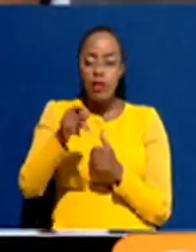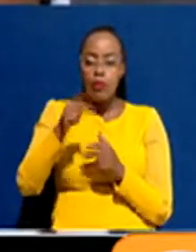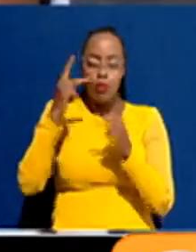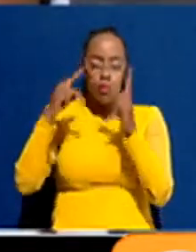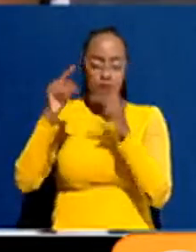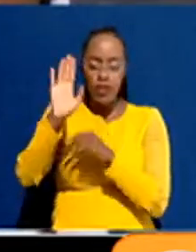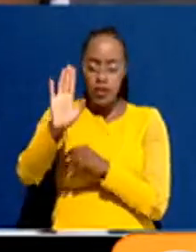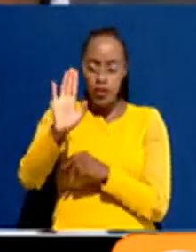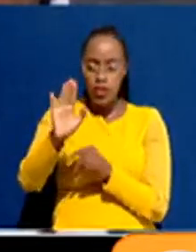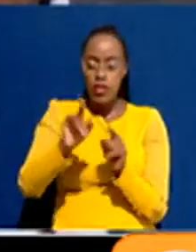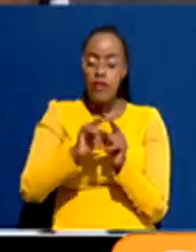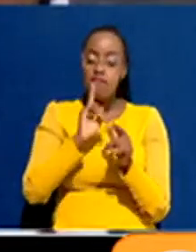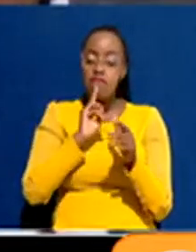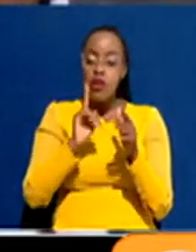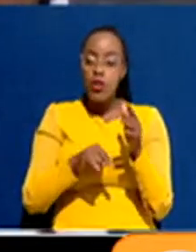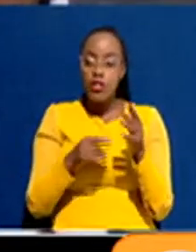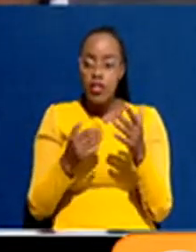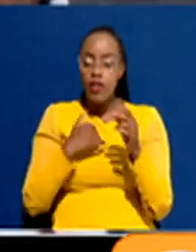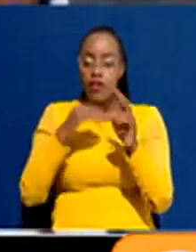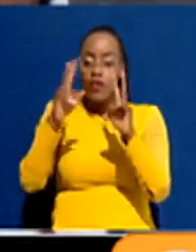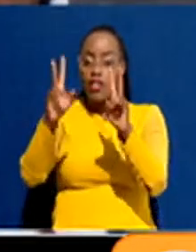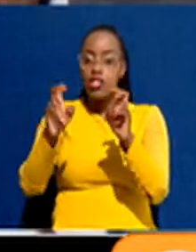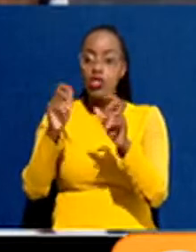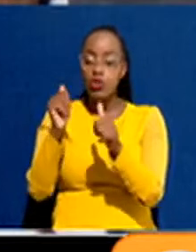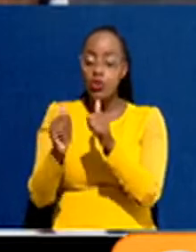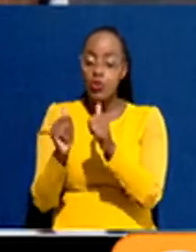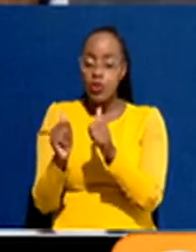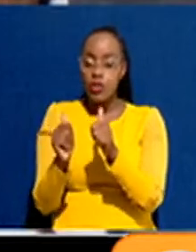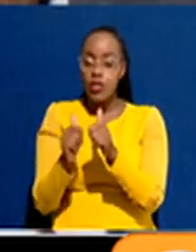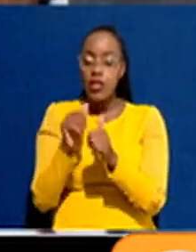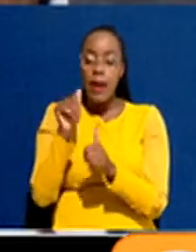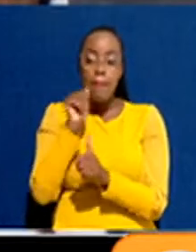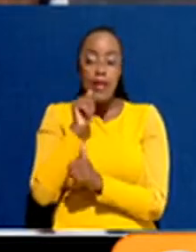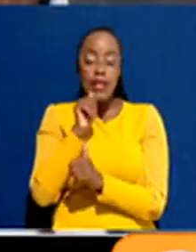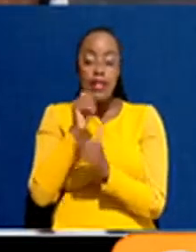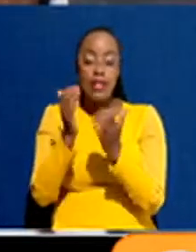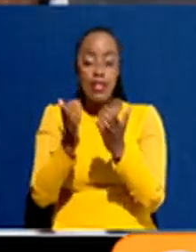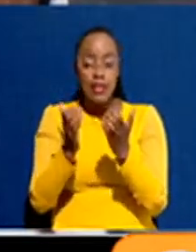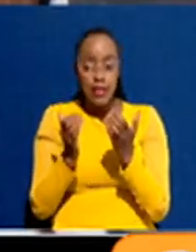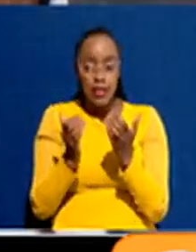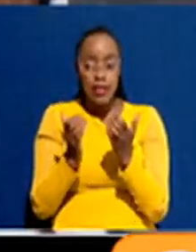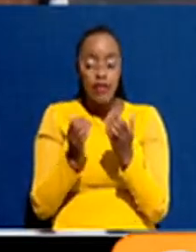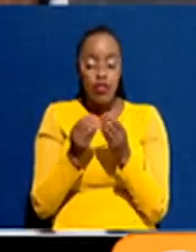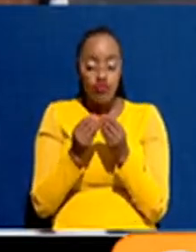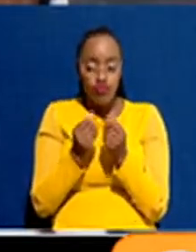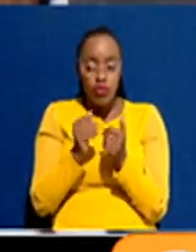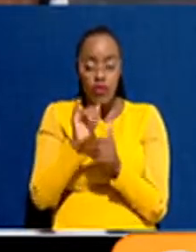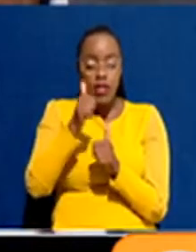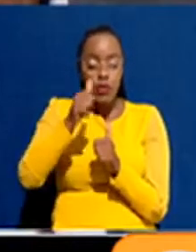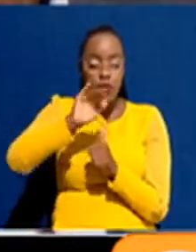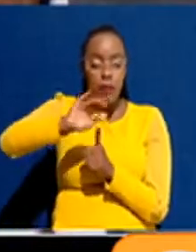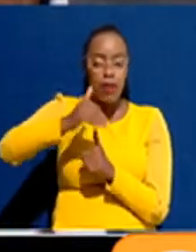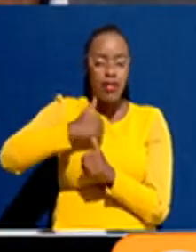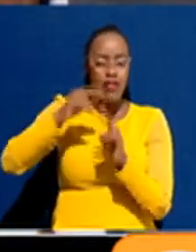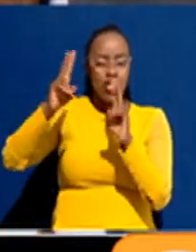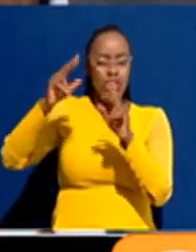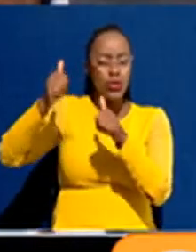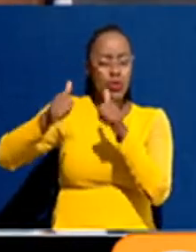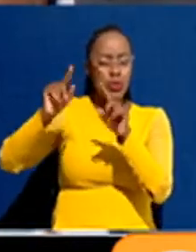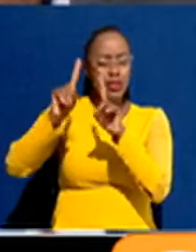for everyone, Prof, you say that there are issues that the British need to address that are pending. Which issue is that?